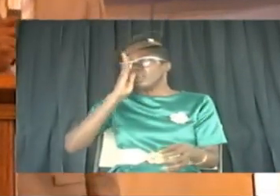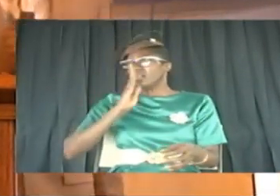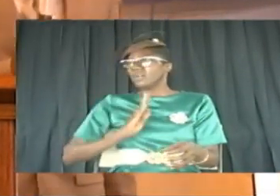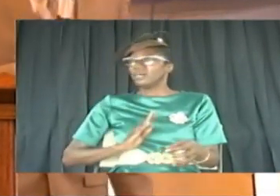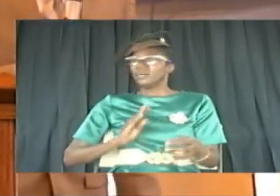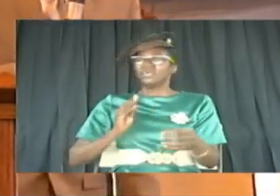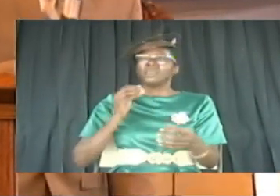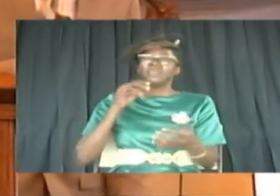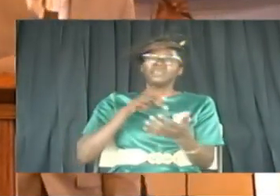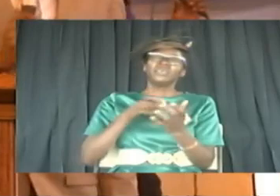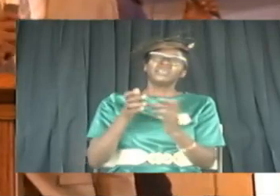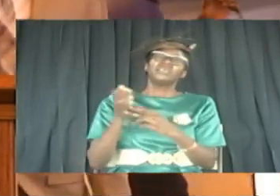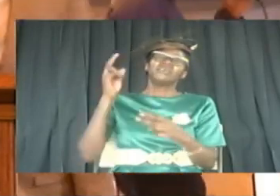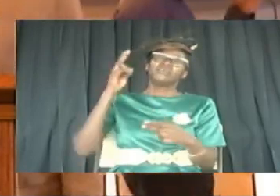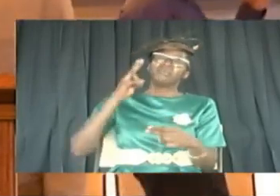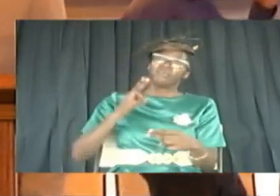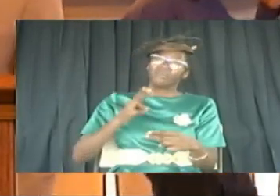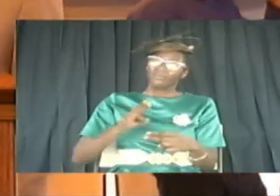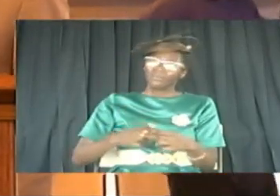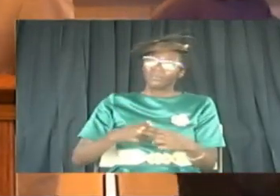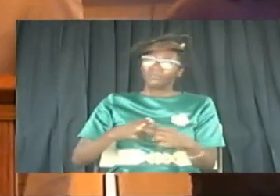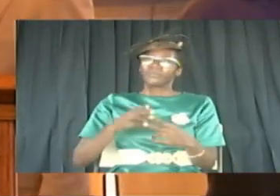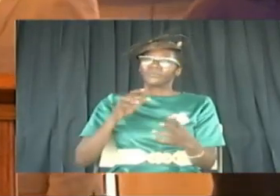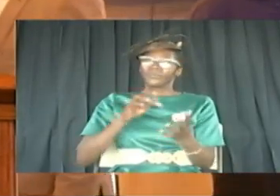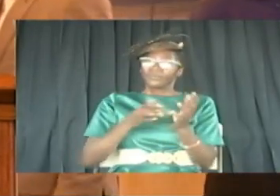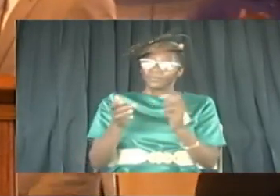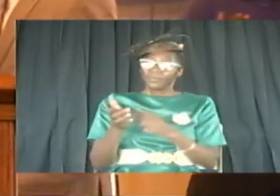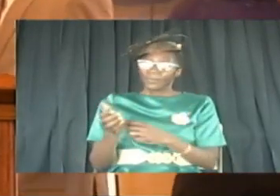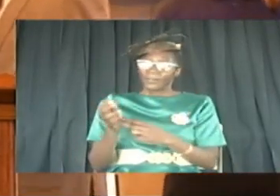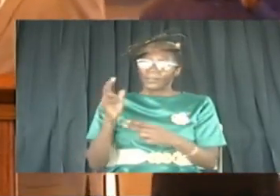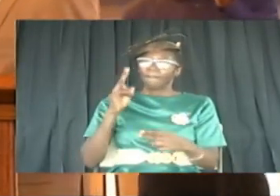pray, even now, in Jesus'